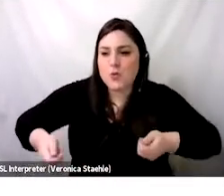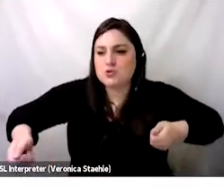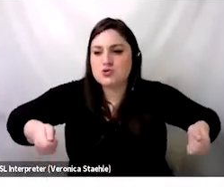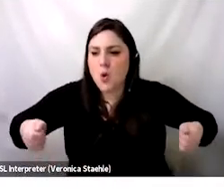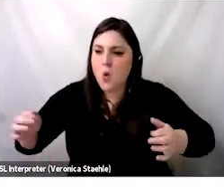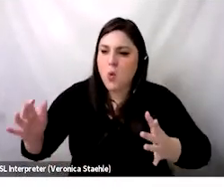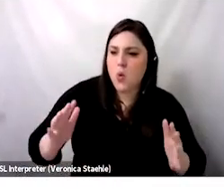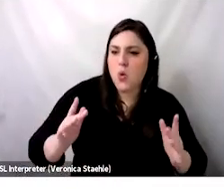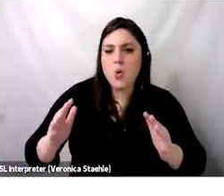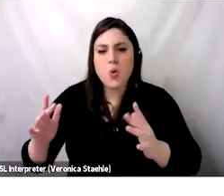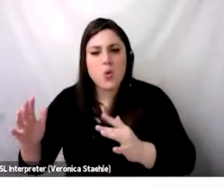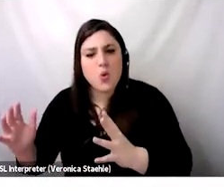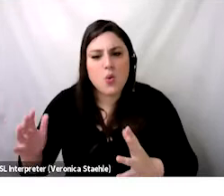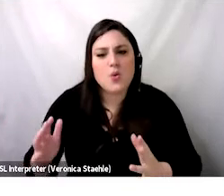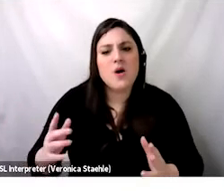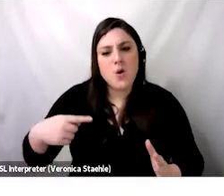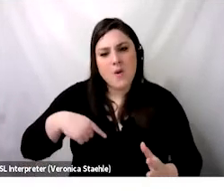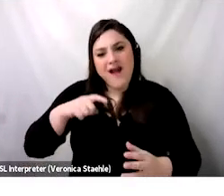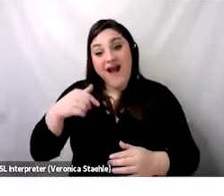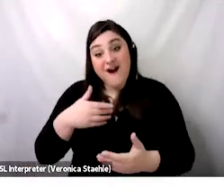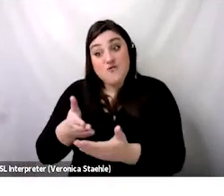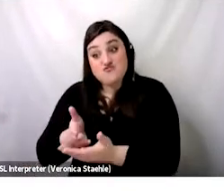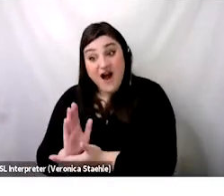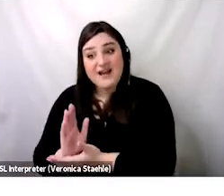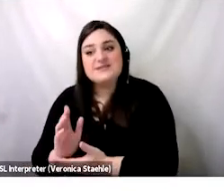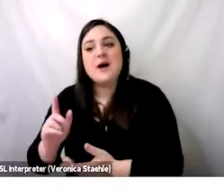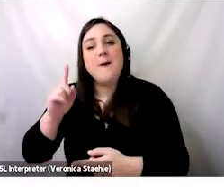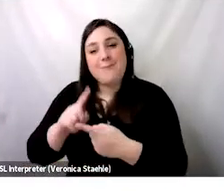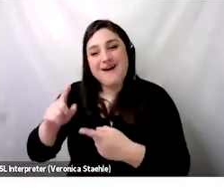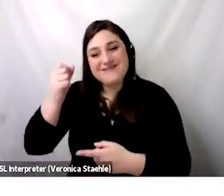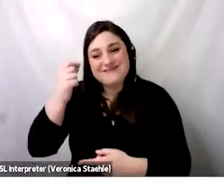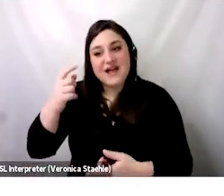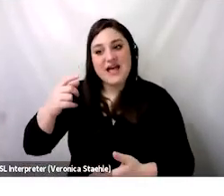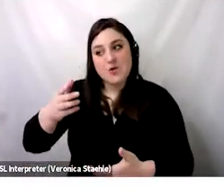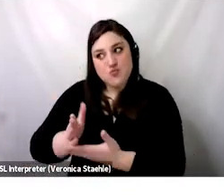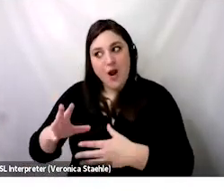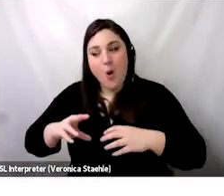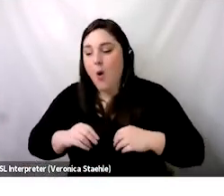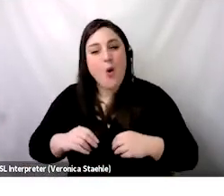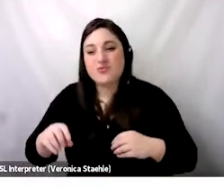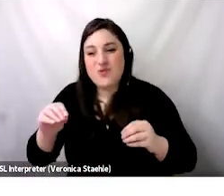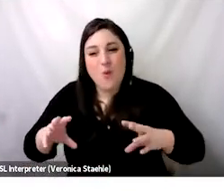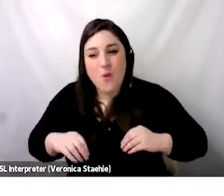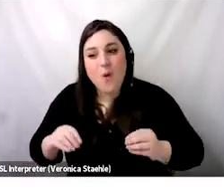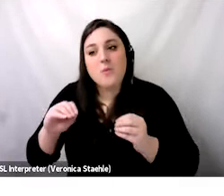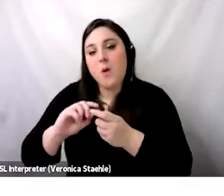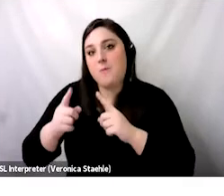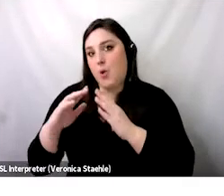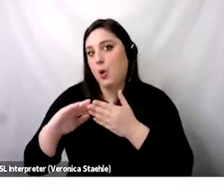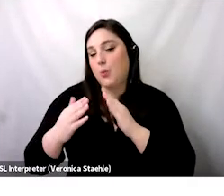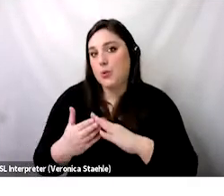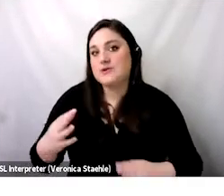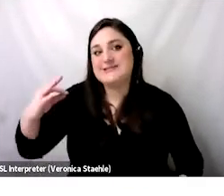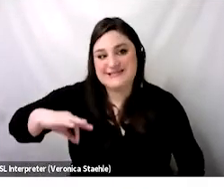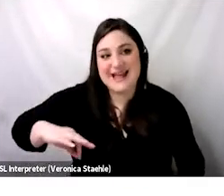Rights are inherited, but to be used in the communal sense. Improvements on the land are not owned because you